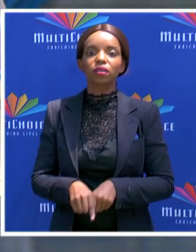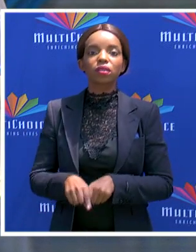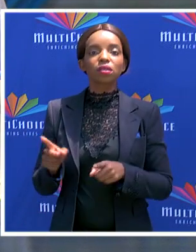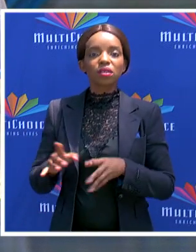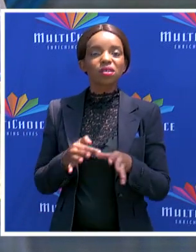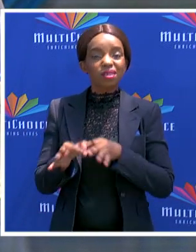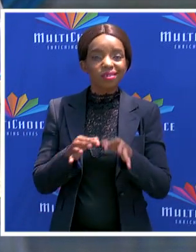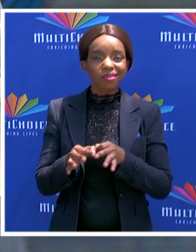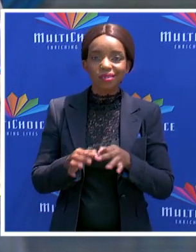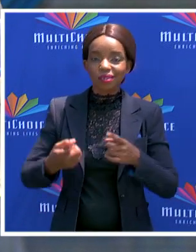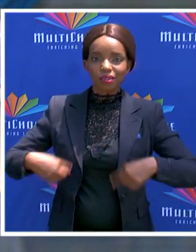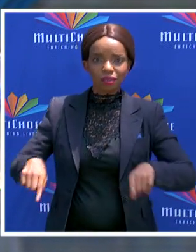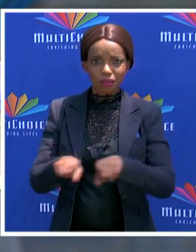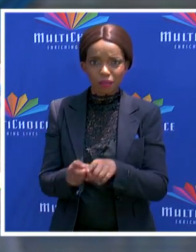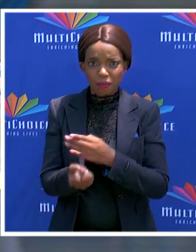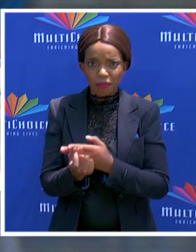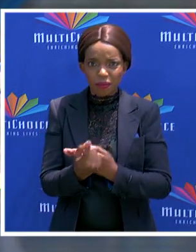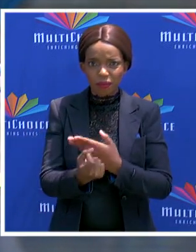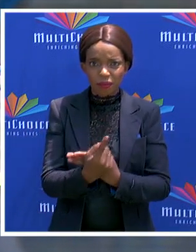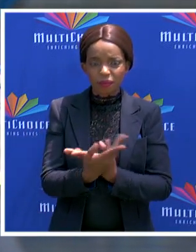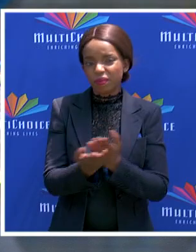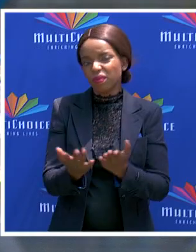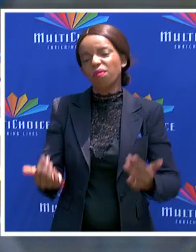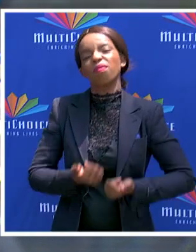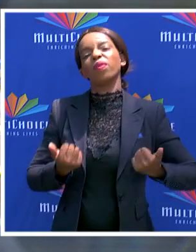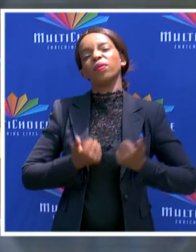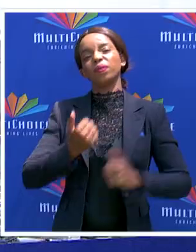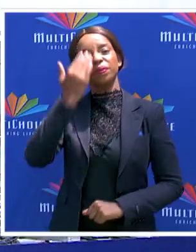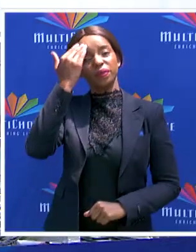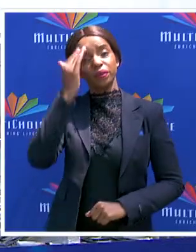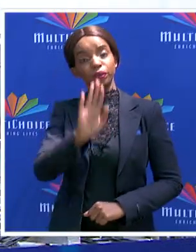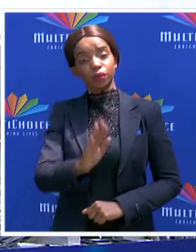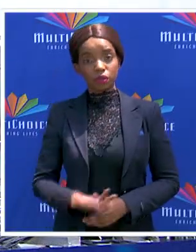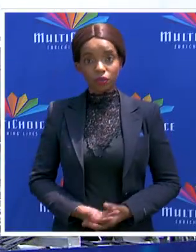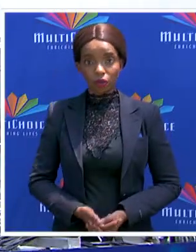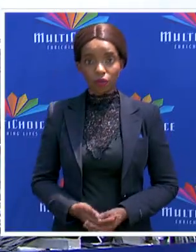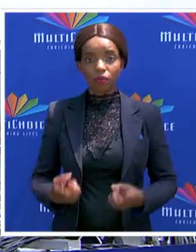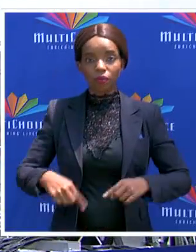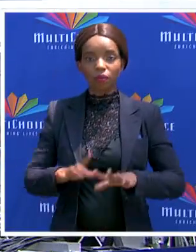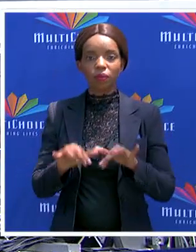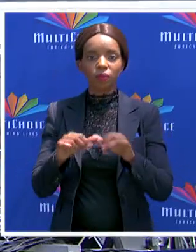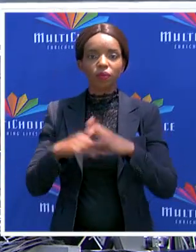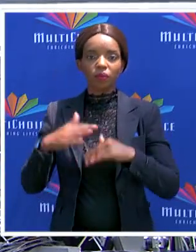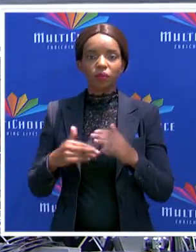thinking. Do you all agree, guys? Yes. That's where we also do our budget presentations.